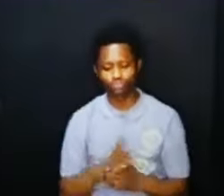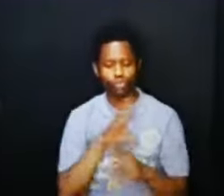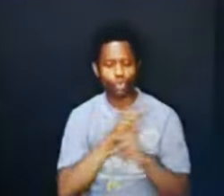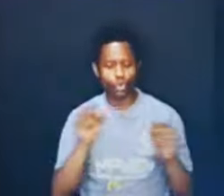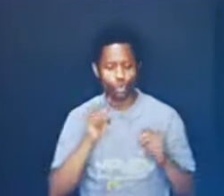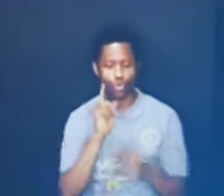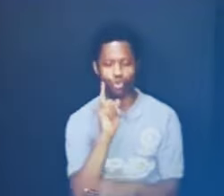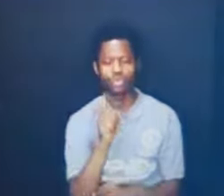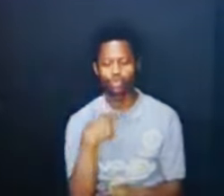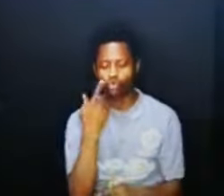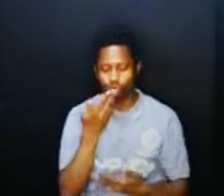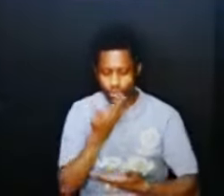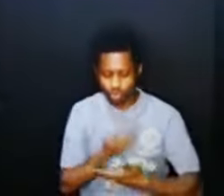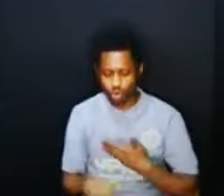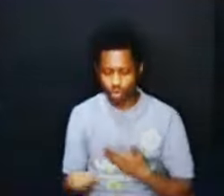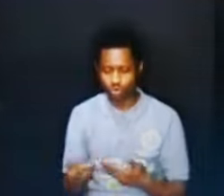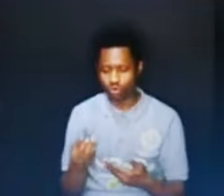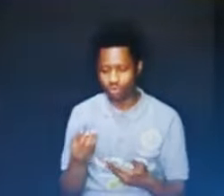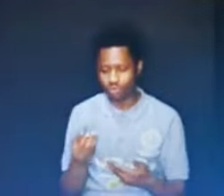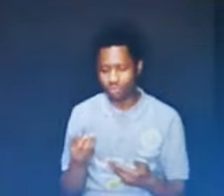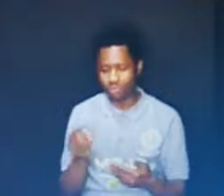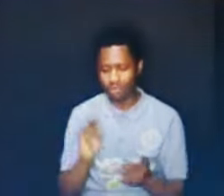of God will continue to sin,